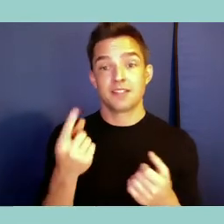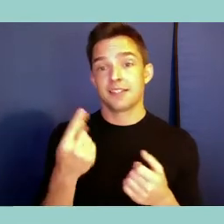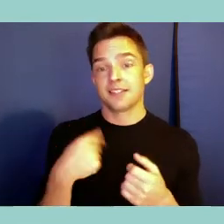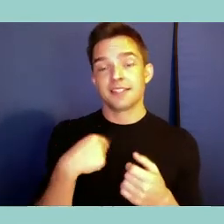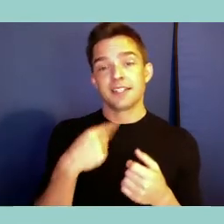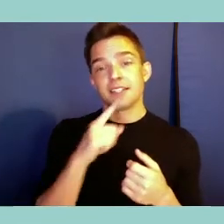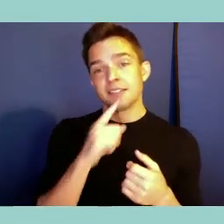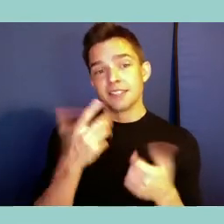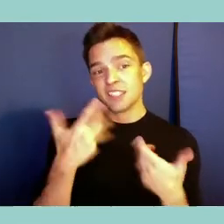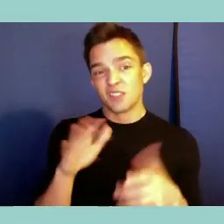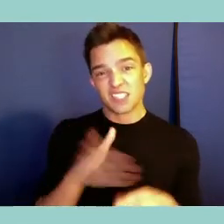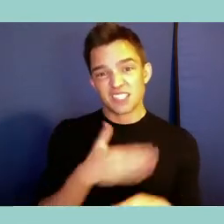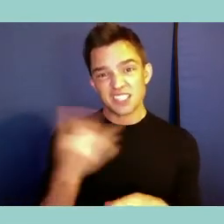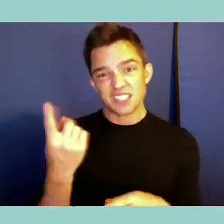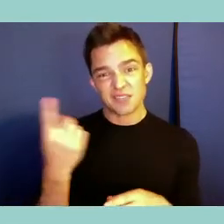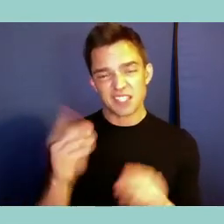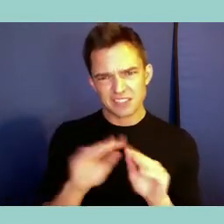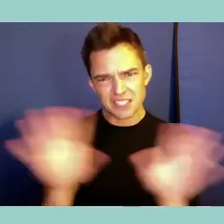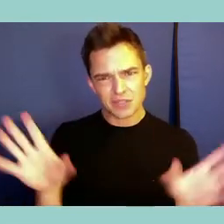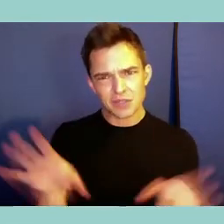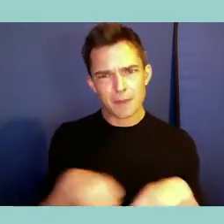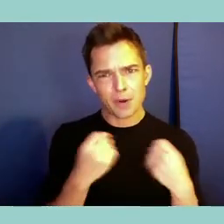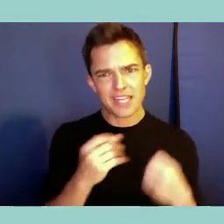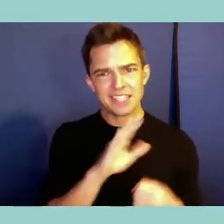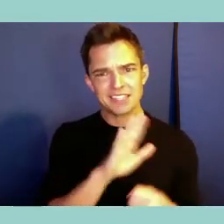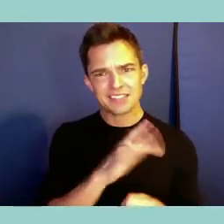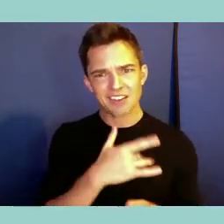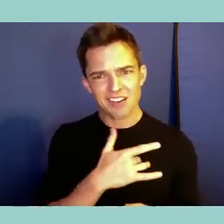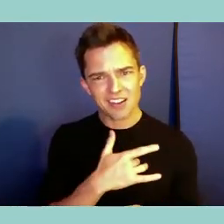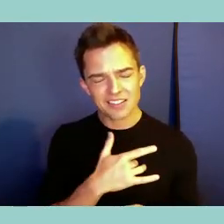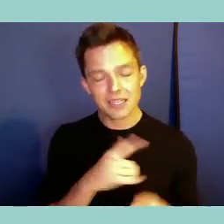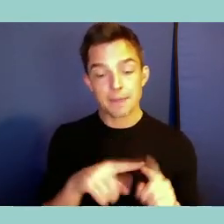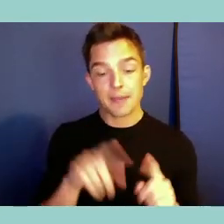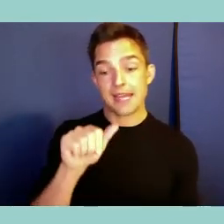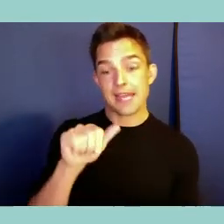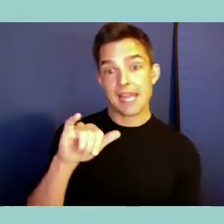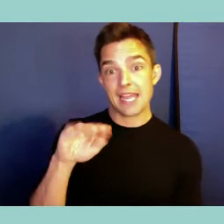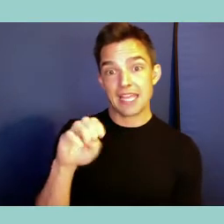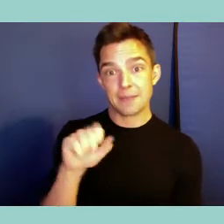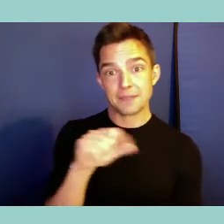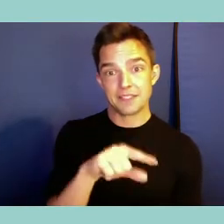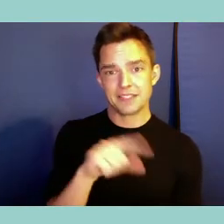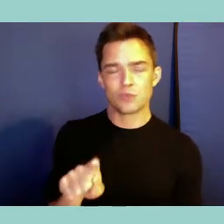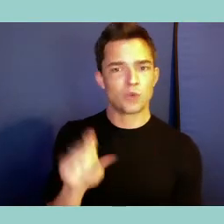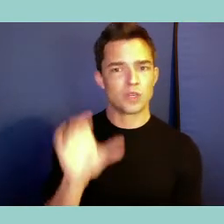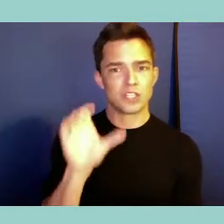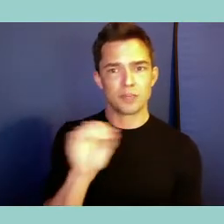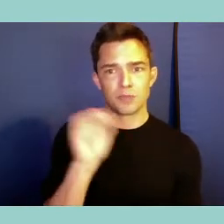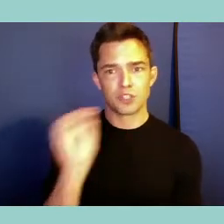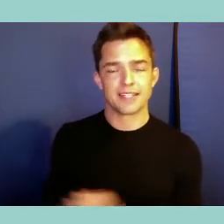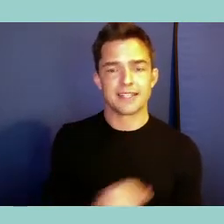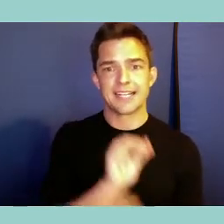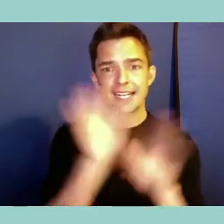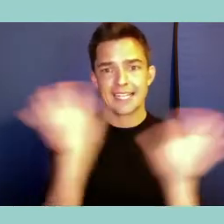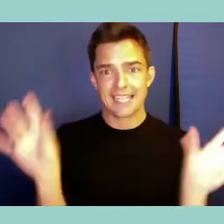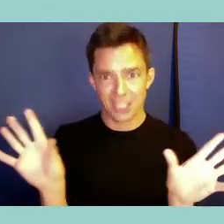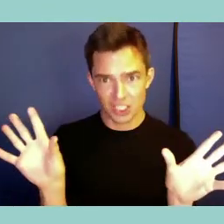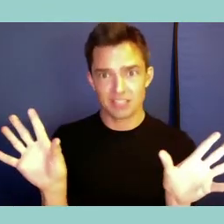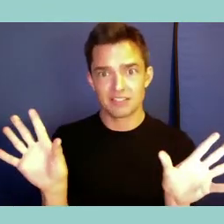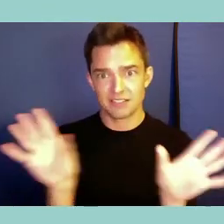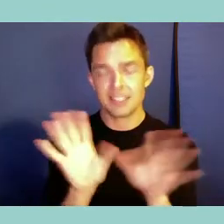Now, I really didn't want to sing something that was clearly breaking his heart, but Ames was 100%